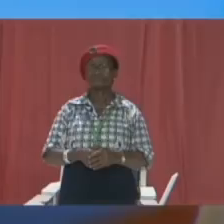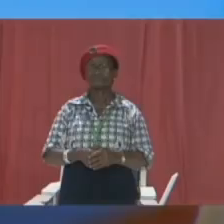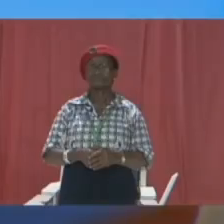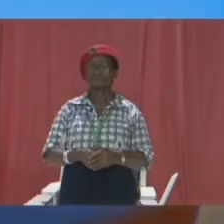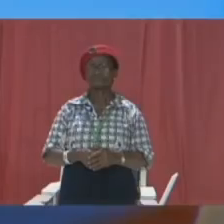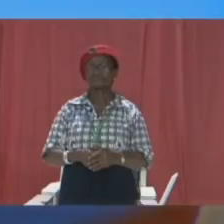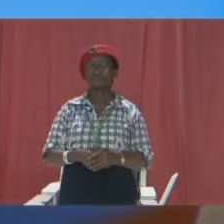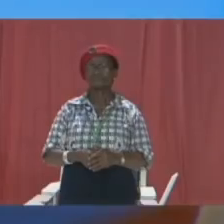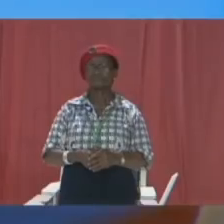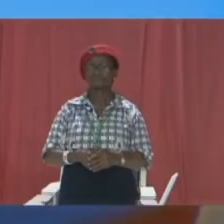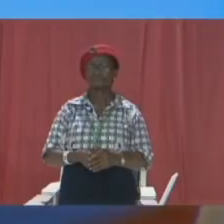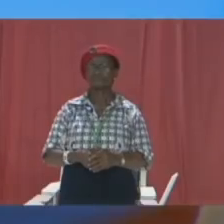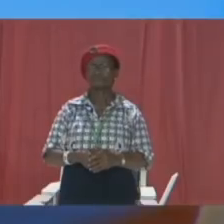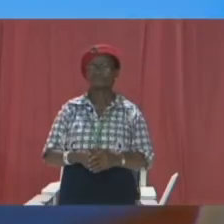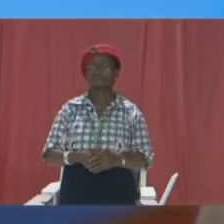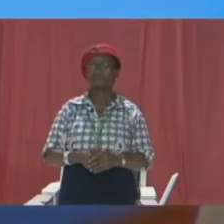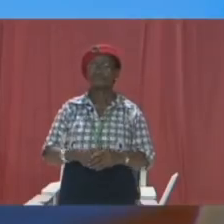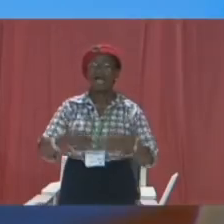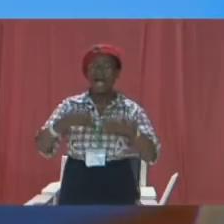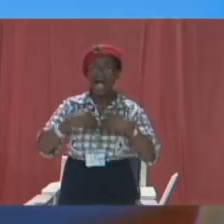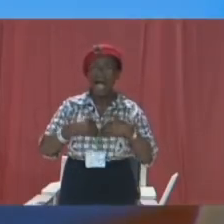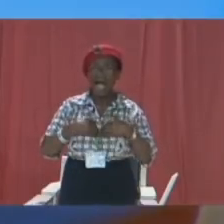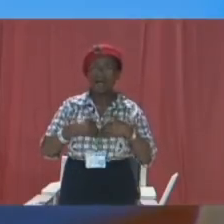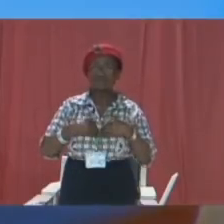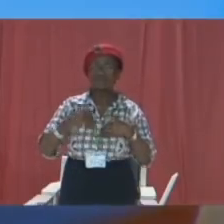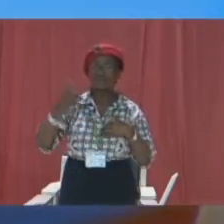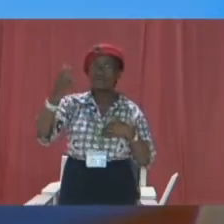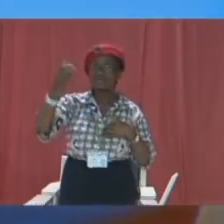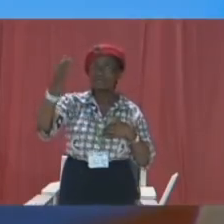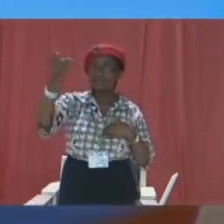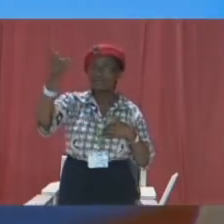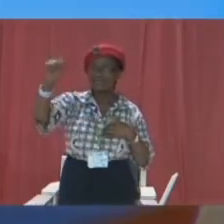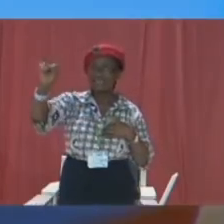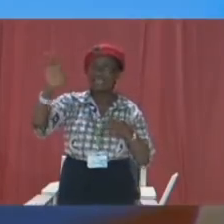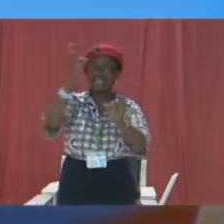Hallelujah. Have the faith of a child. By the